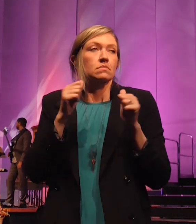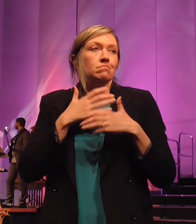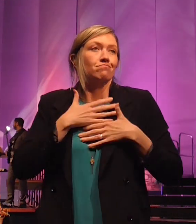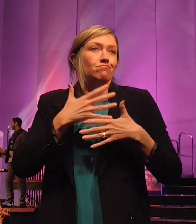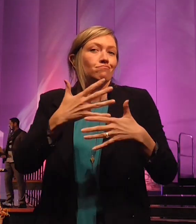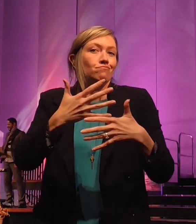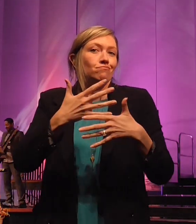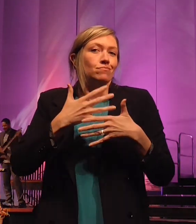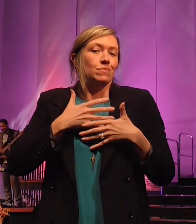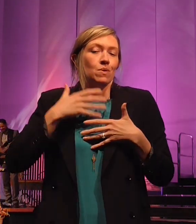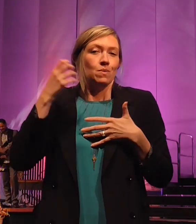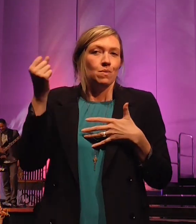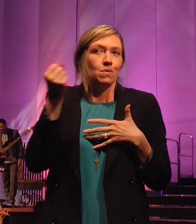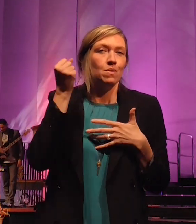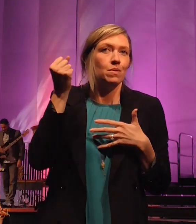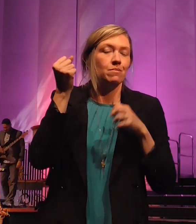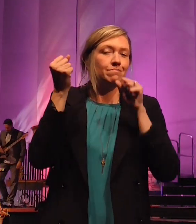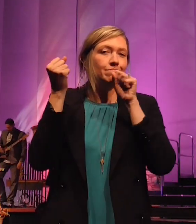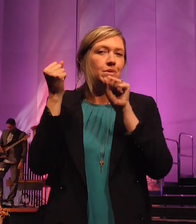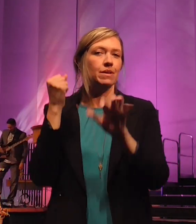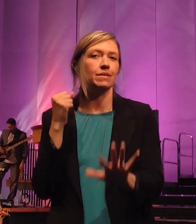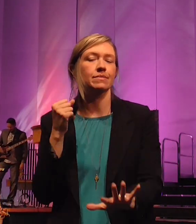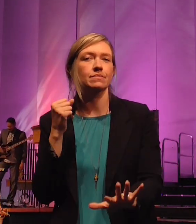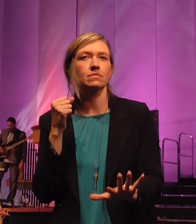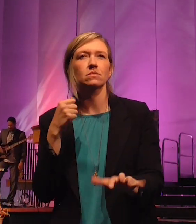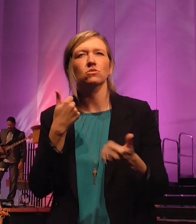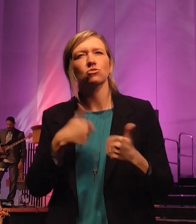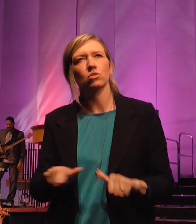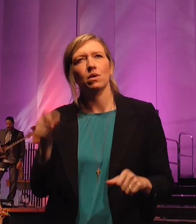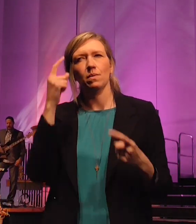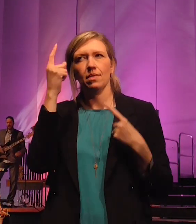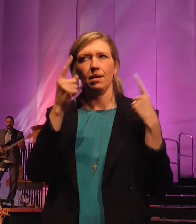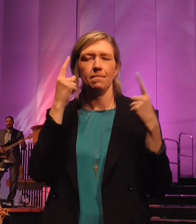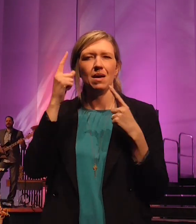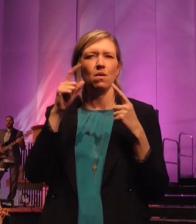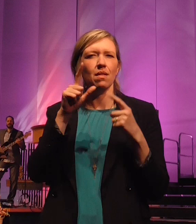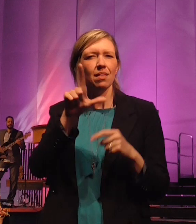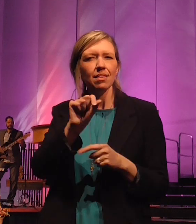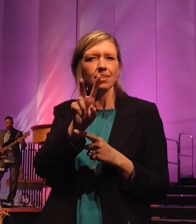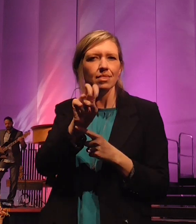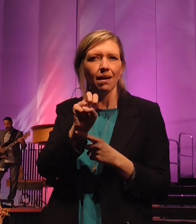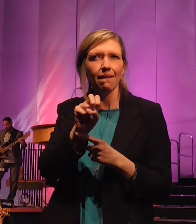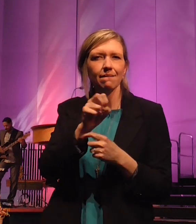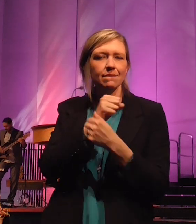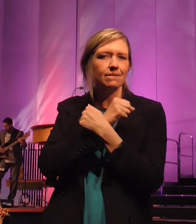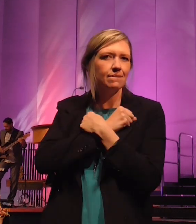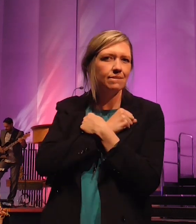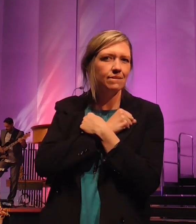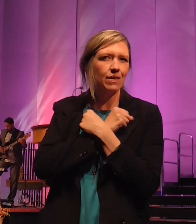take a breath and let it out. Try to think about